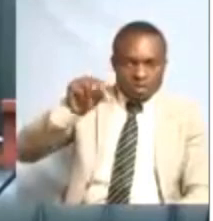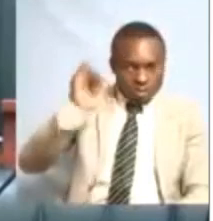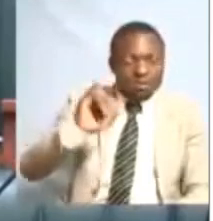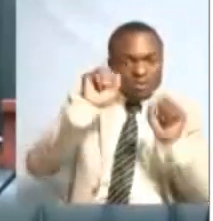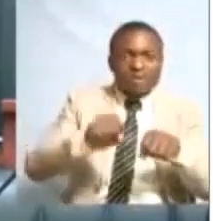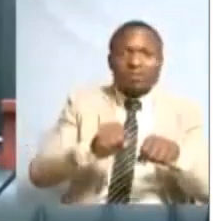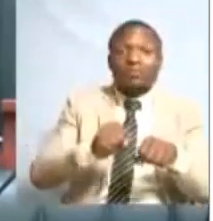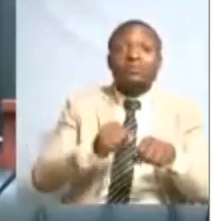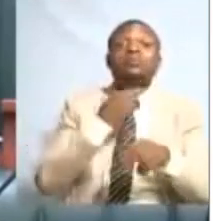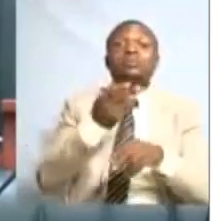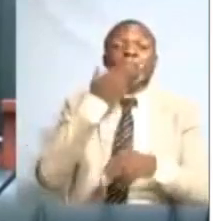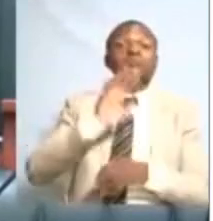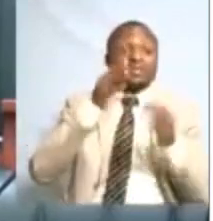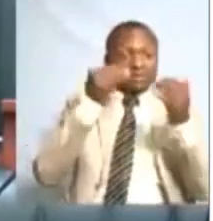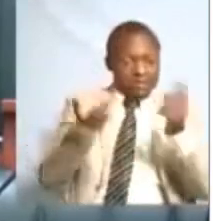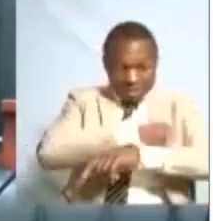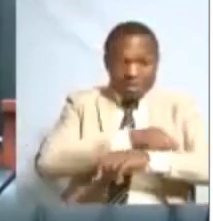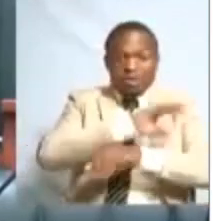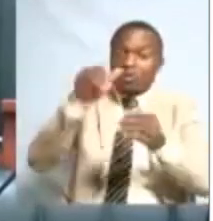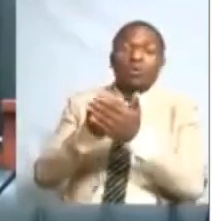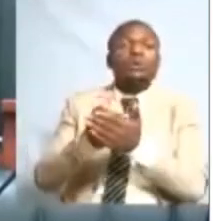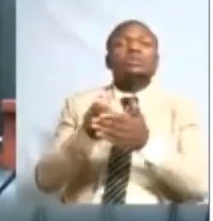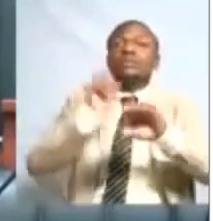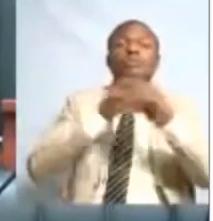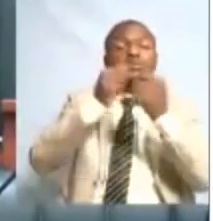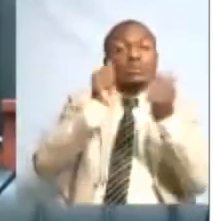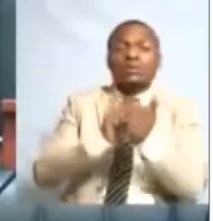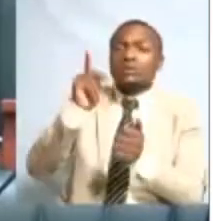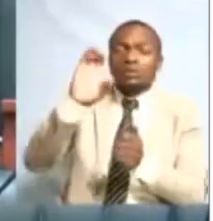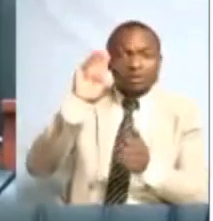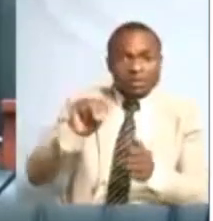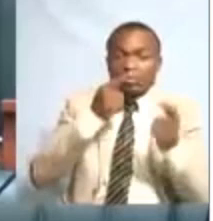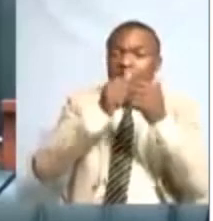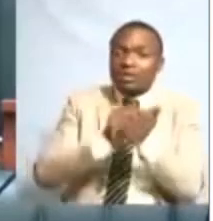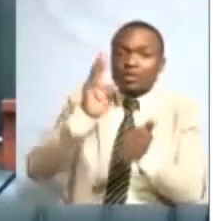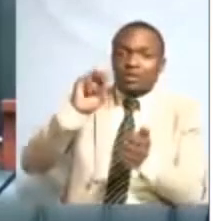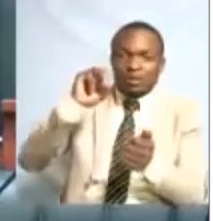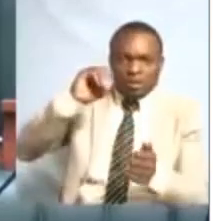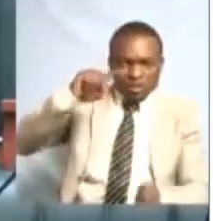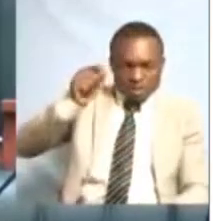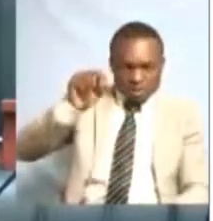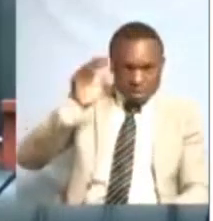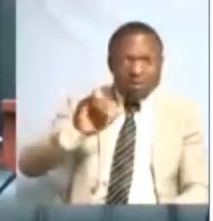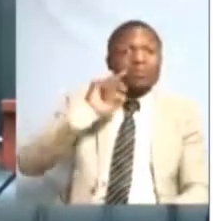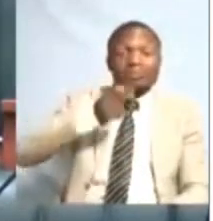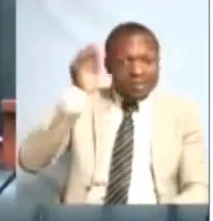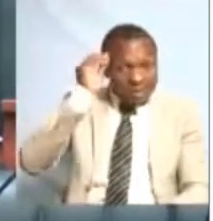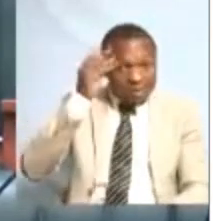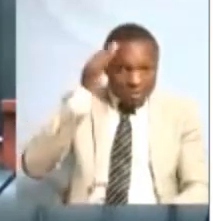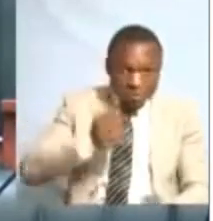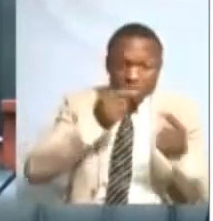broken records today, because every time we stand up, we are talking about KCM, we are talking about Mopani. But you must know, why we